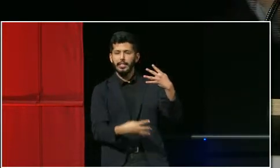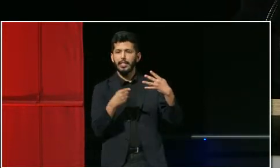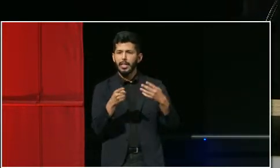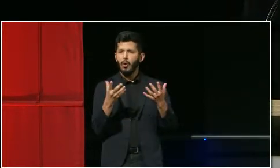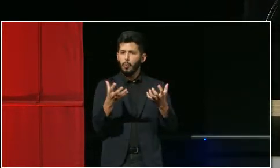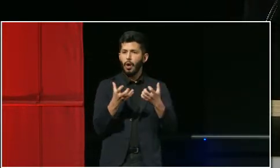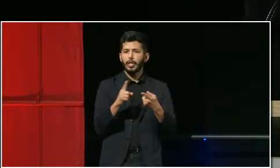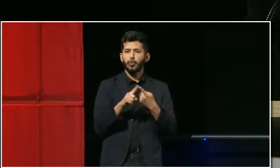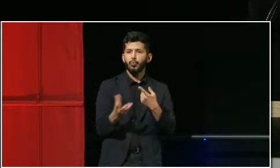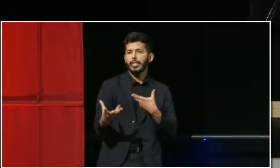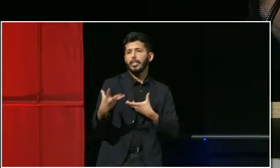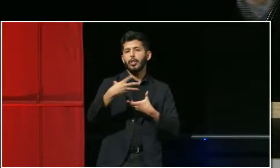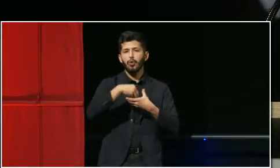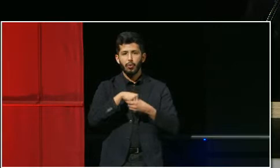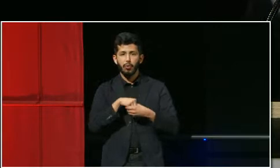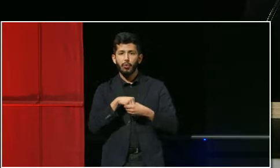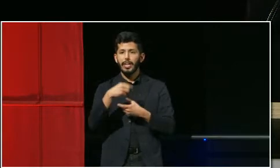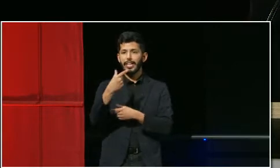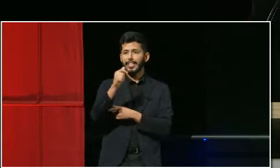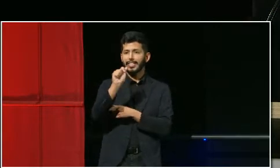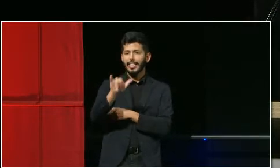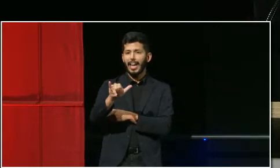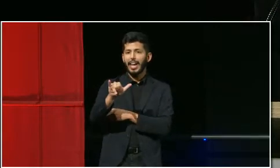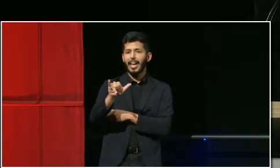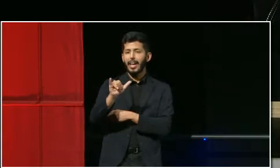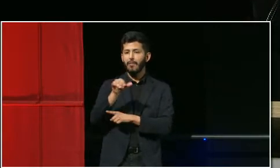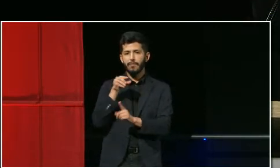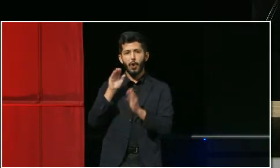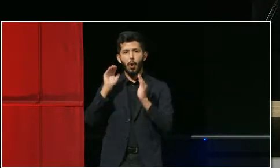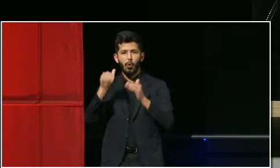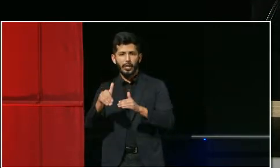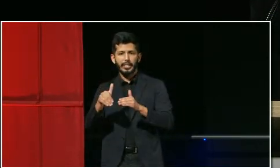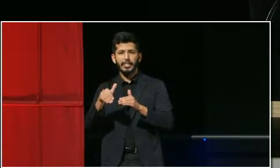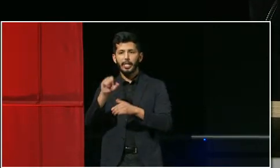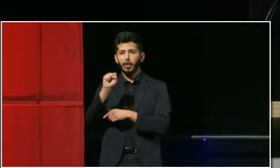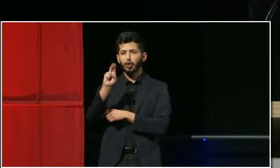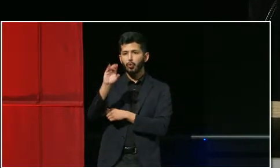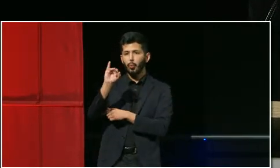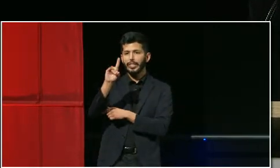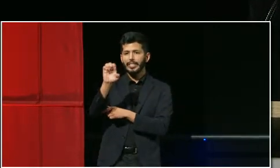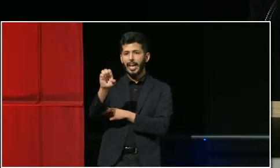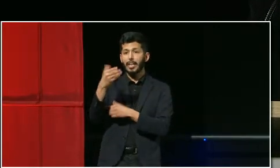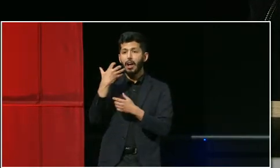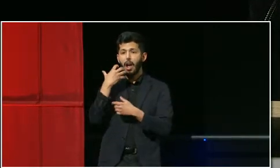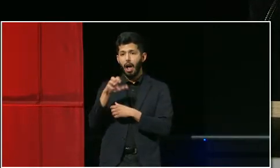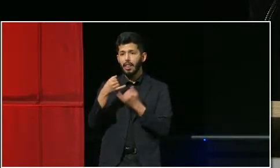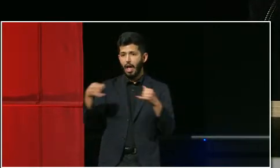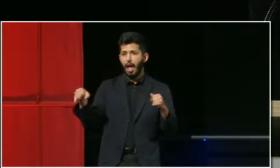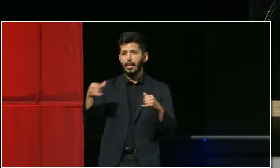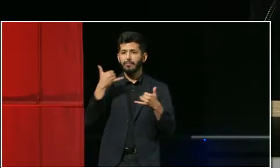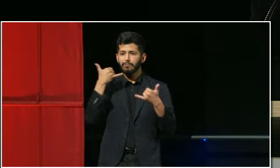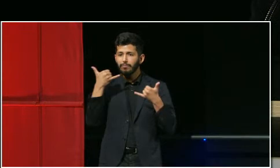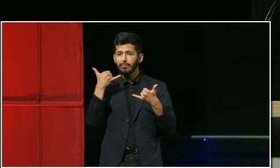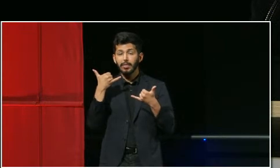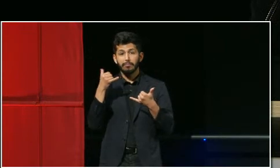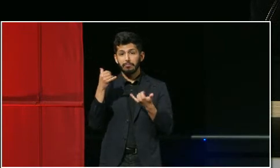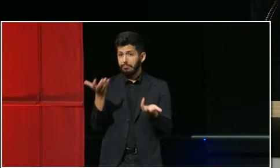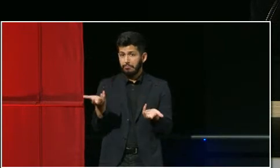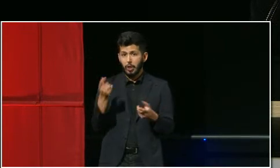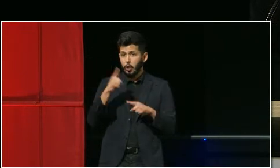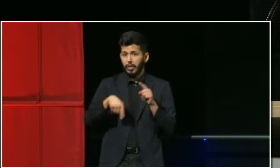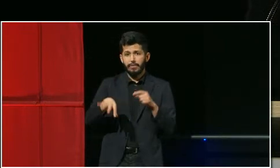wanted to include a gay-oriented suicide hotline. And guess what? They couldn't find